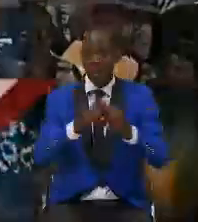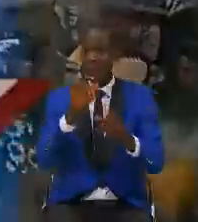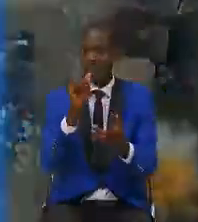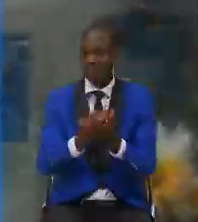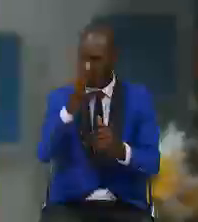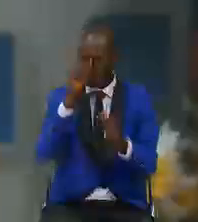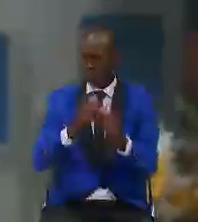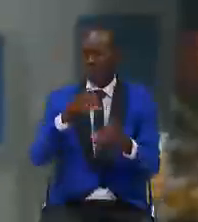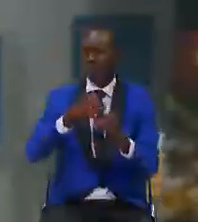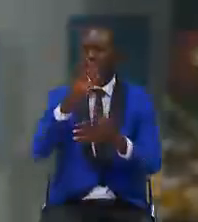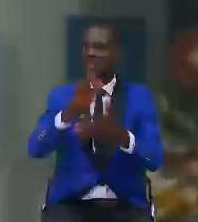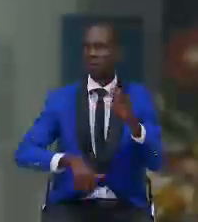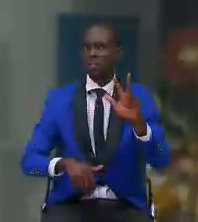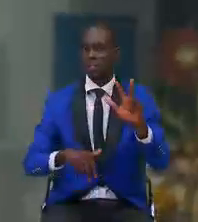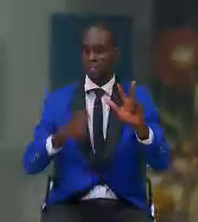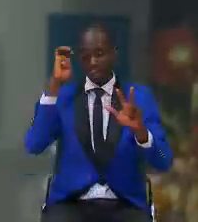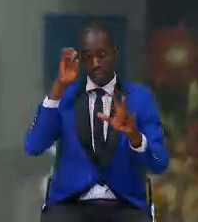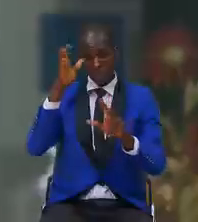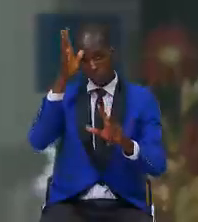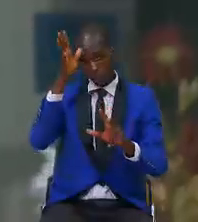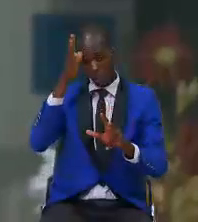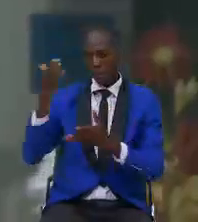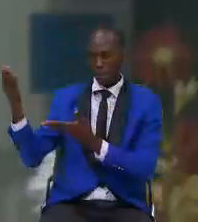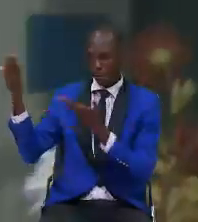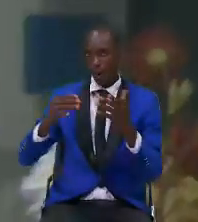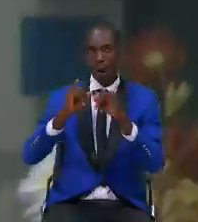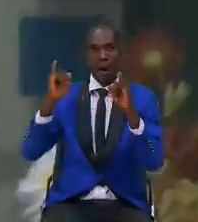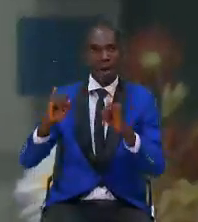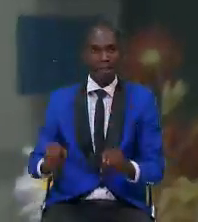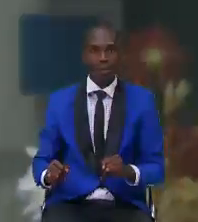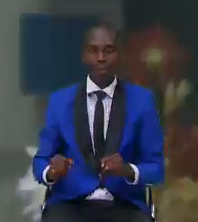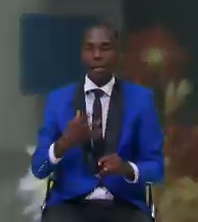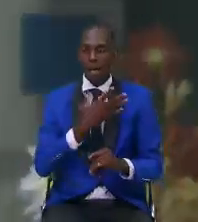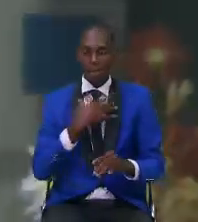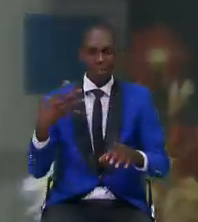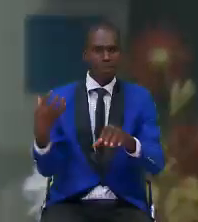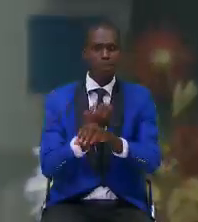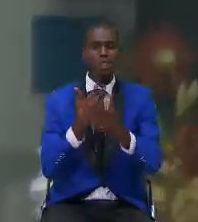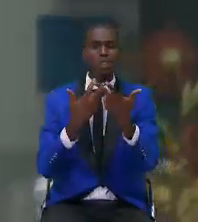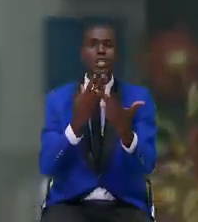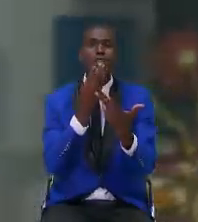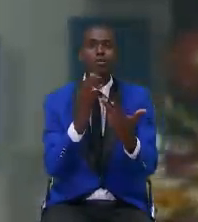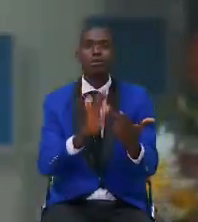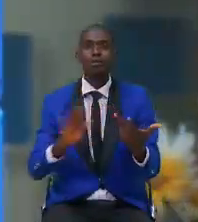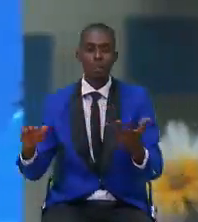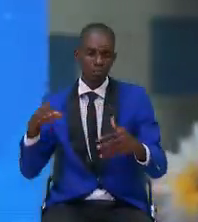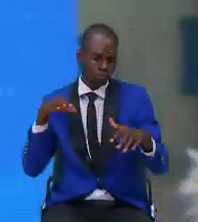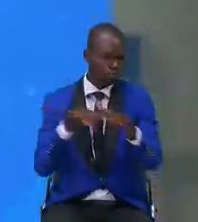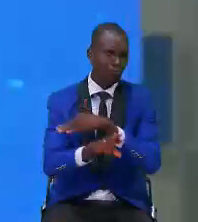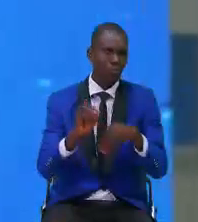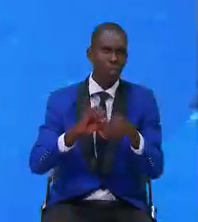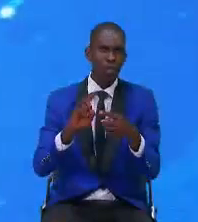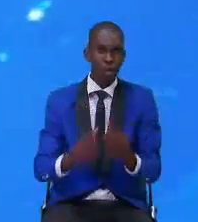chapter 3, he raised up idols. In chapter 3, he threw Shadrach, Meshach, and Abednego. He threw them into the fire. But